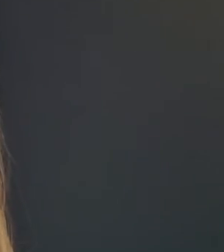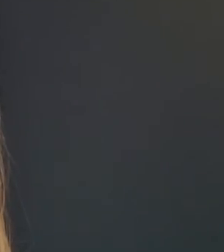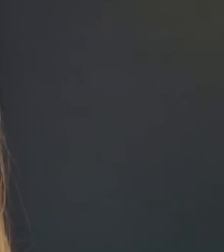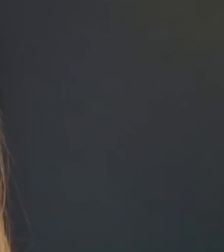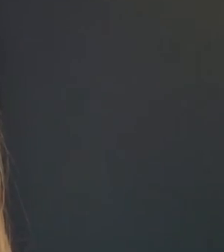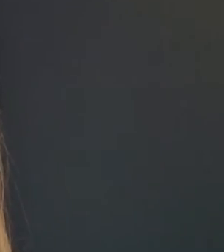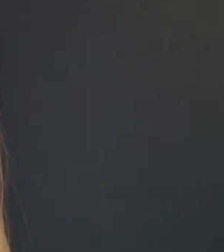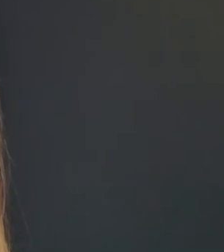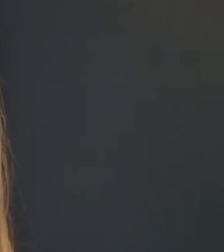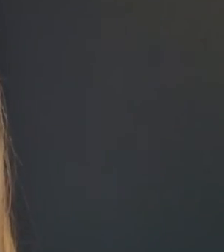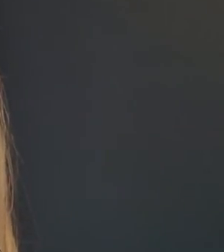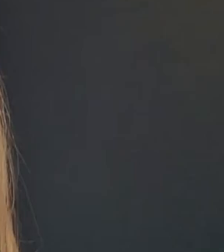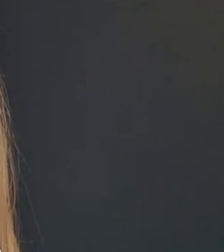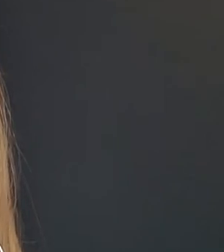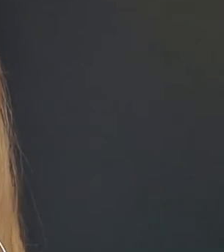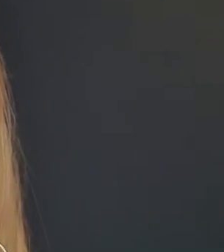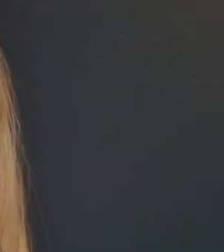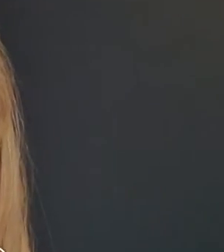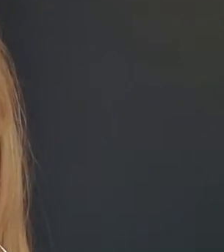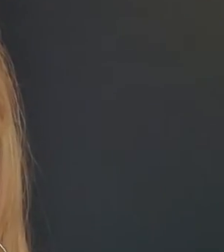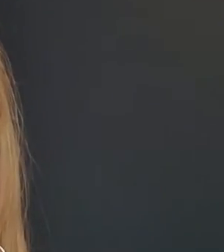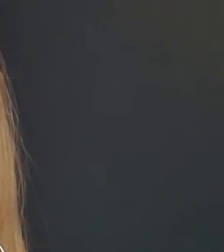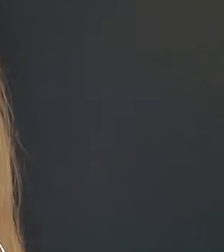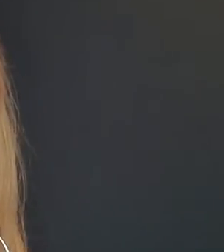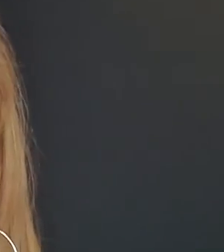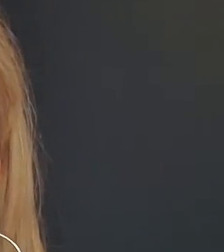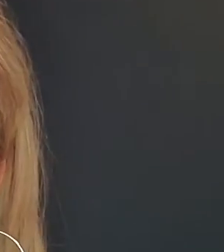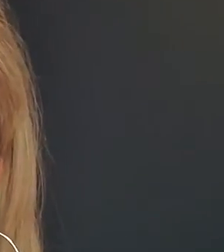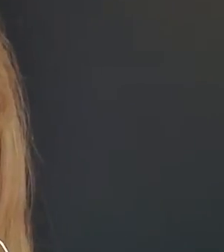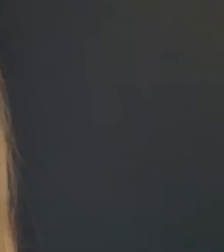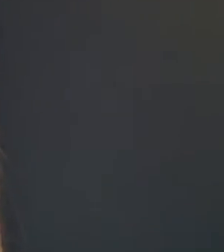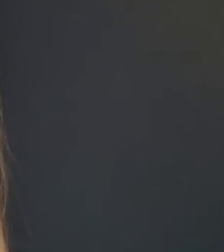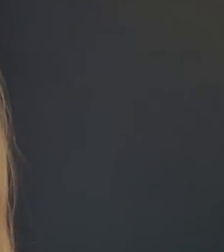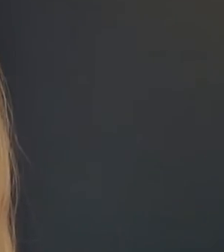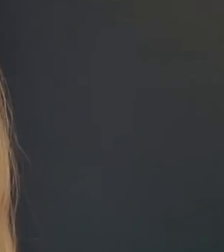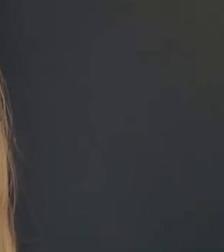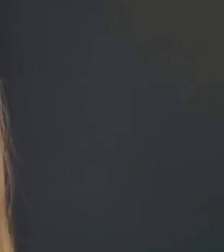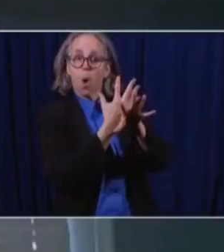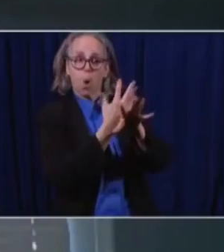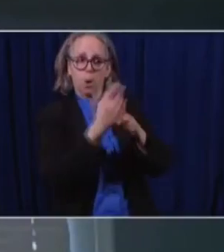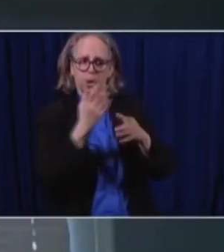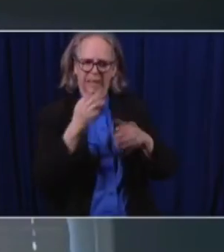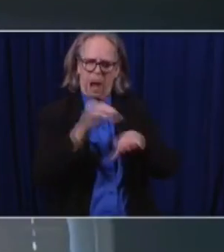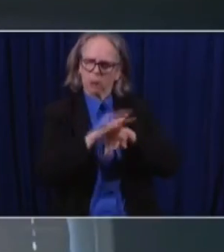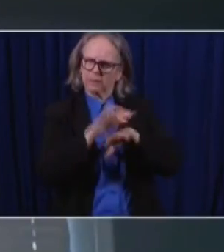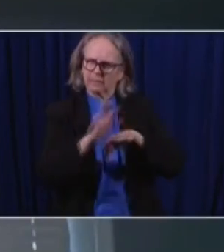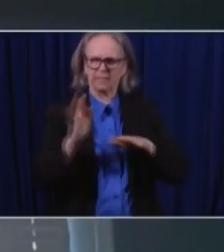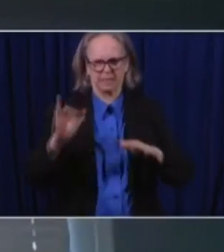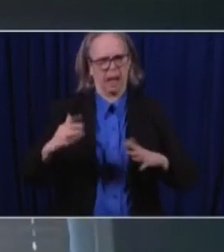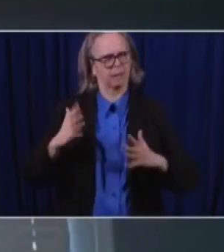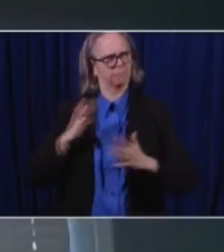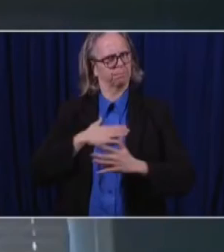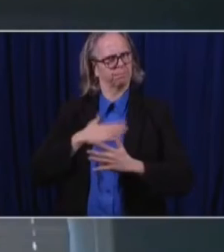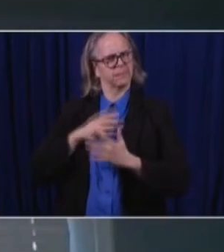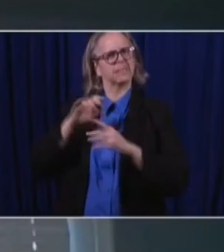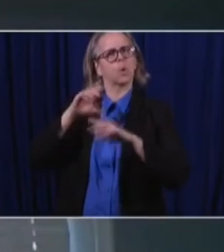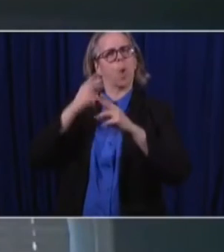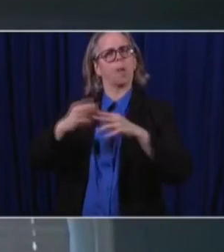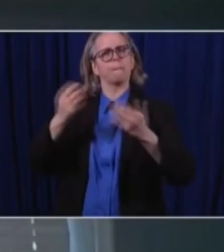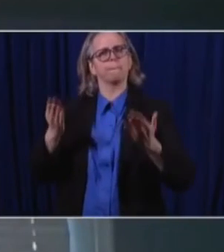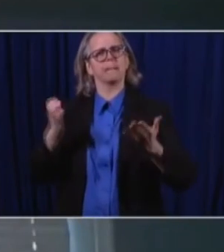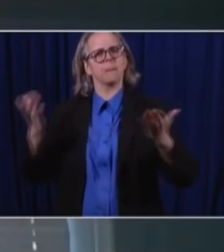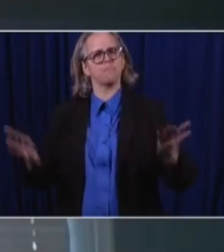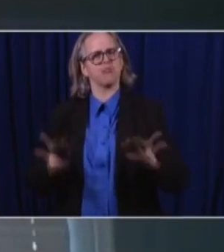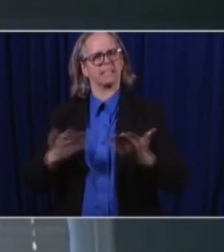slots. But why has DeWine been so hyper-focused on getting kids back into school? Well, Ohio Department of Mental Health and Addiction